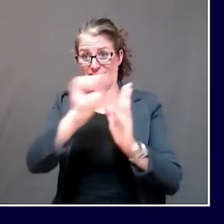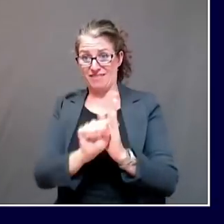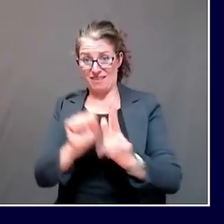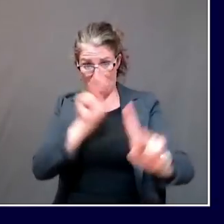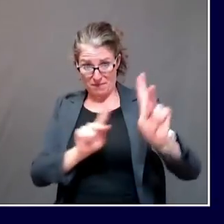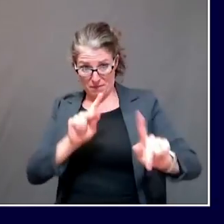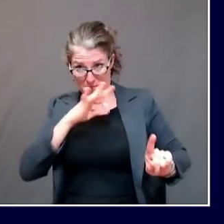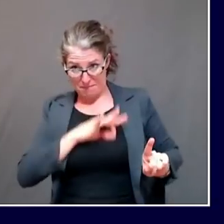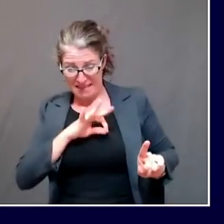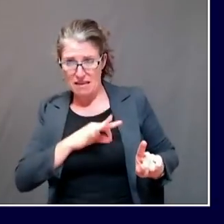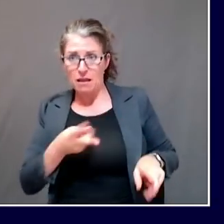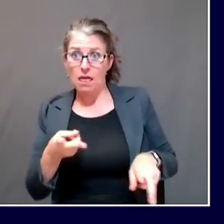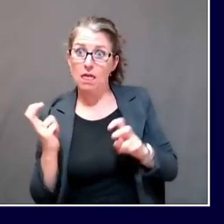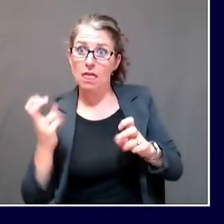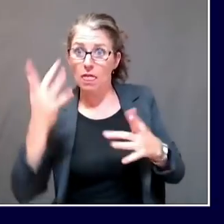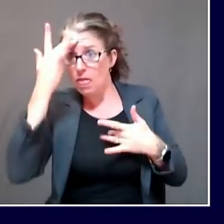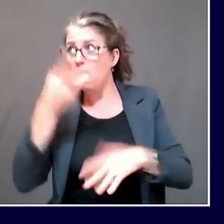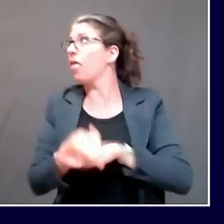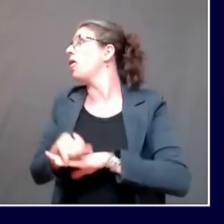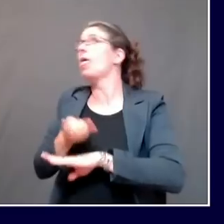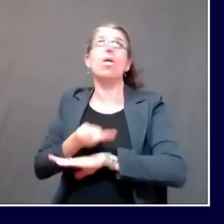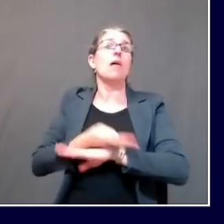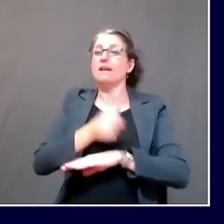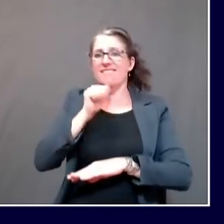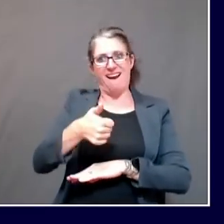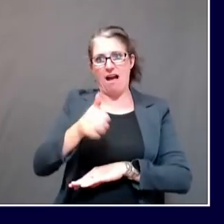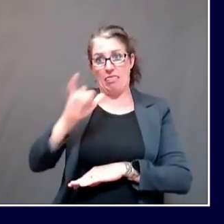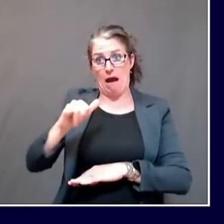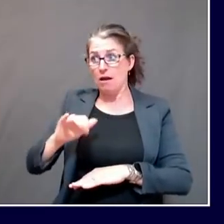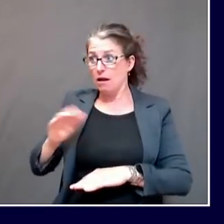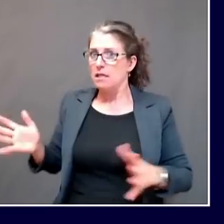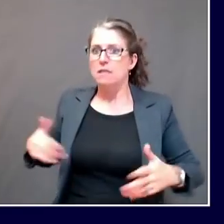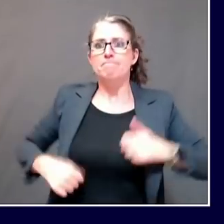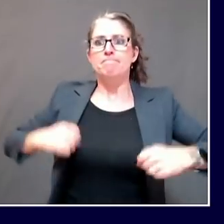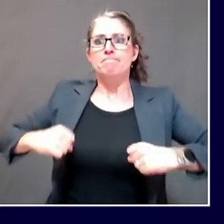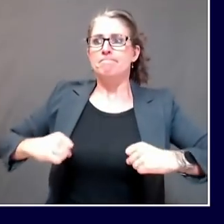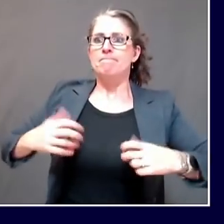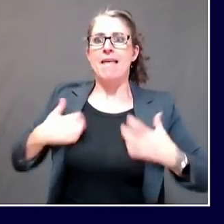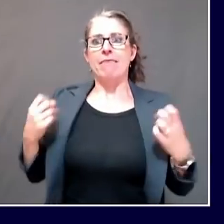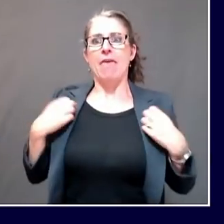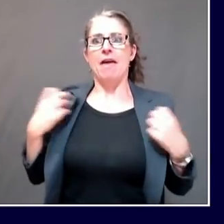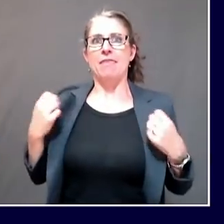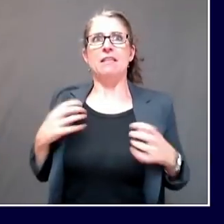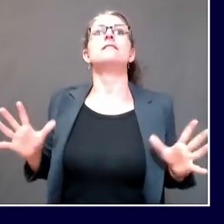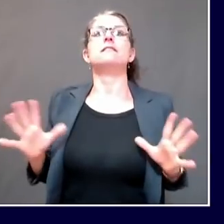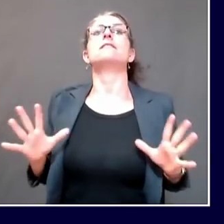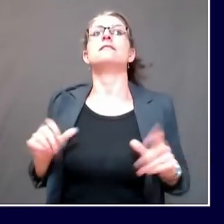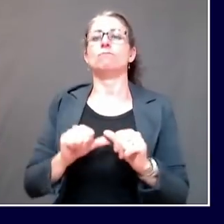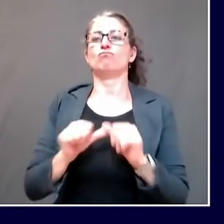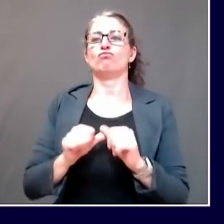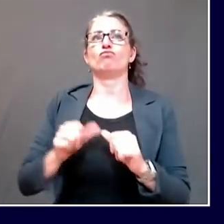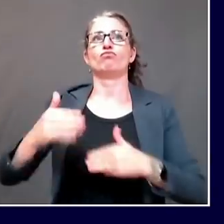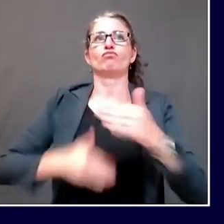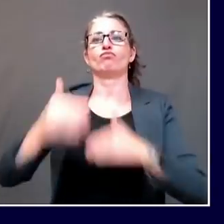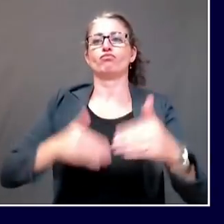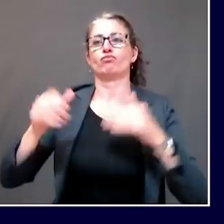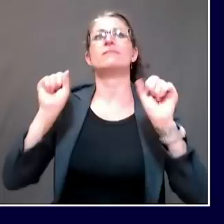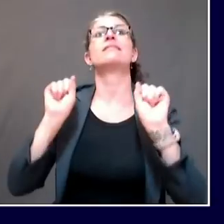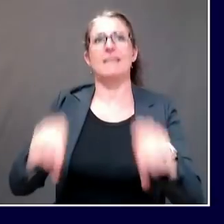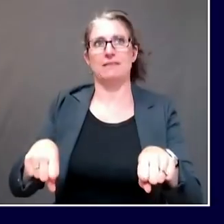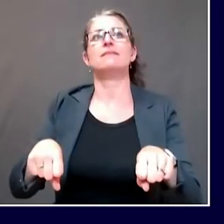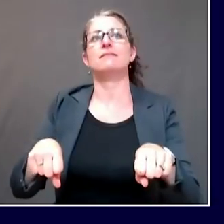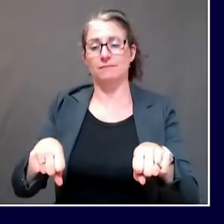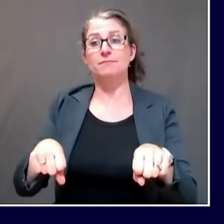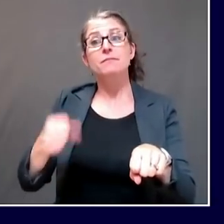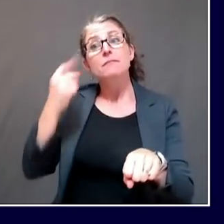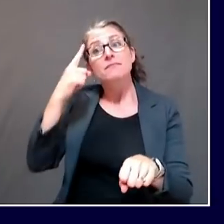health, a full economic recovery in any state will be very difficult, while individuals often voluntarily